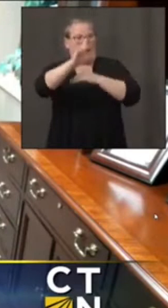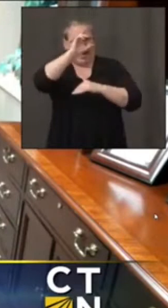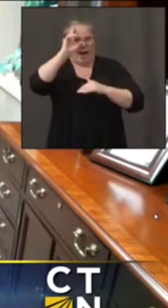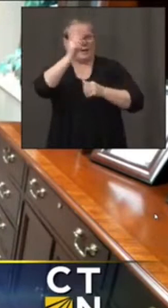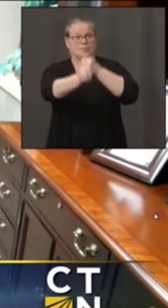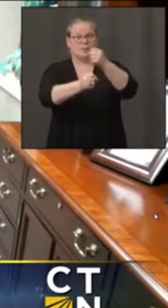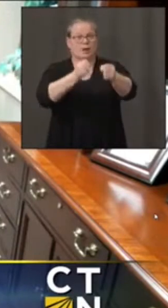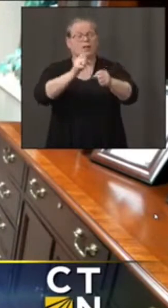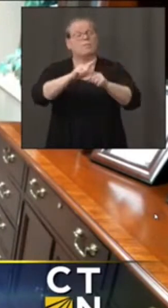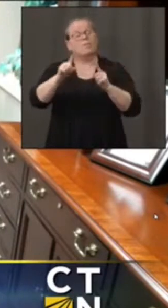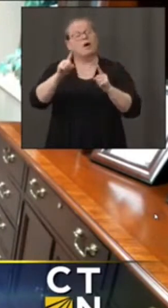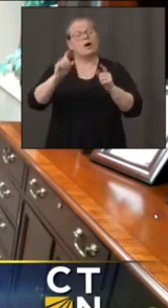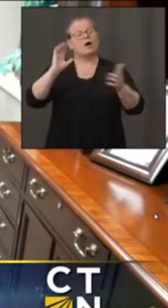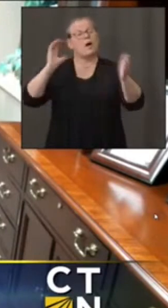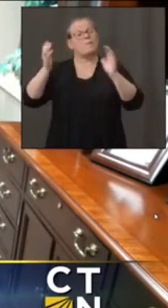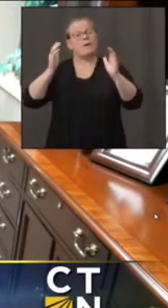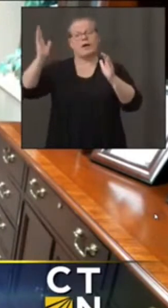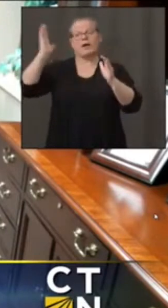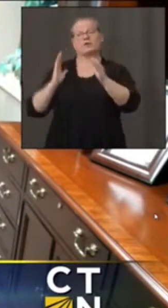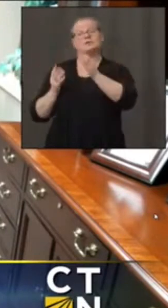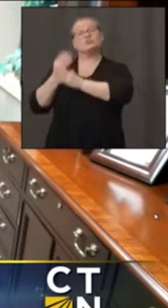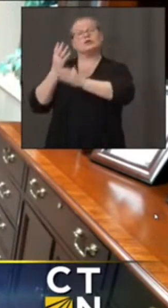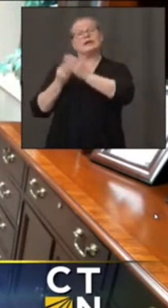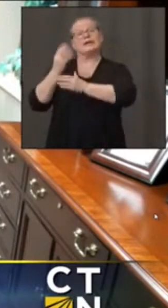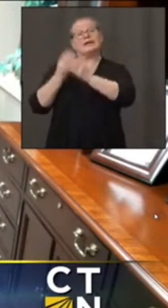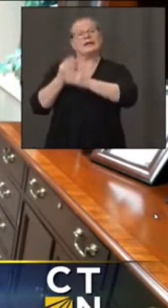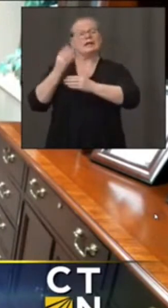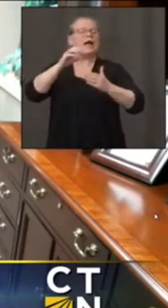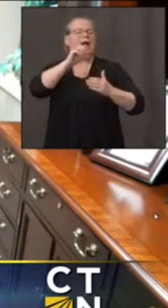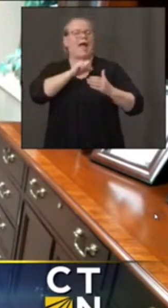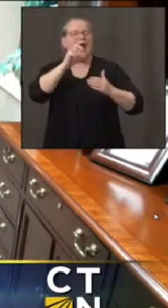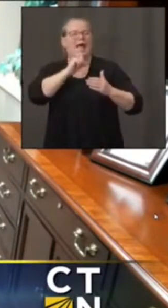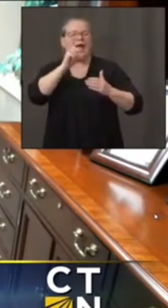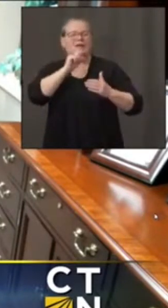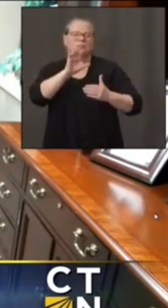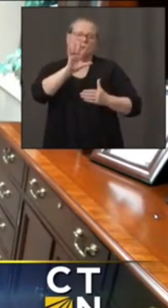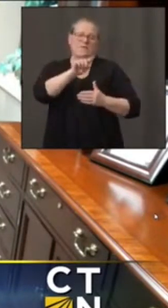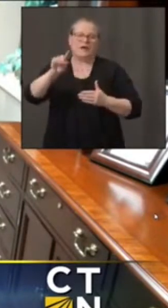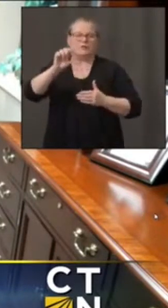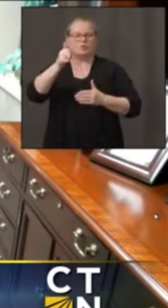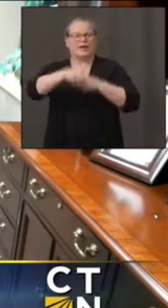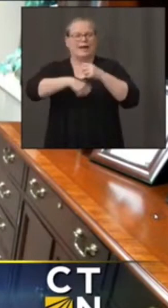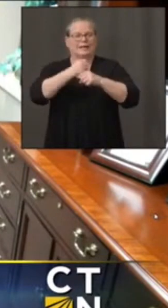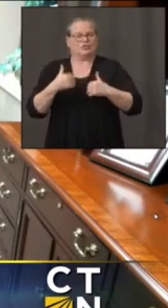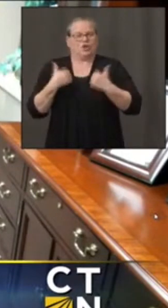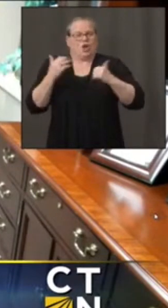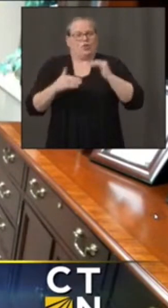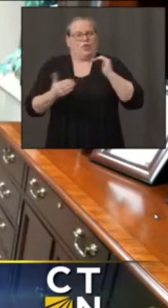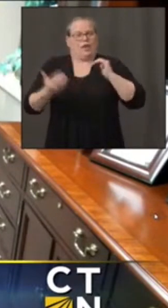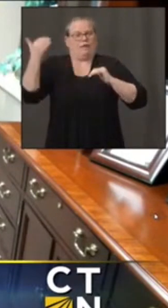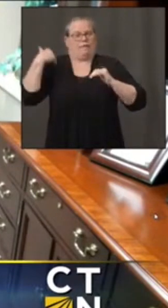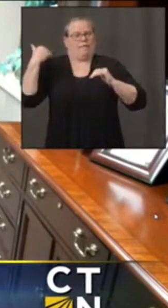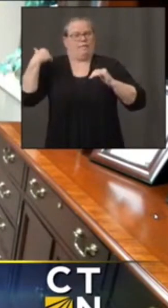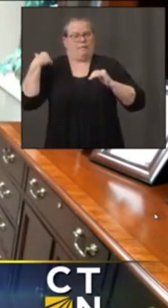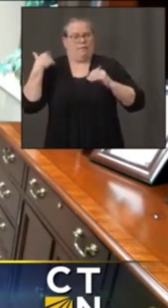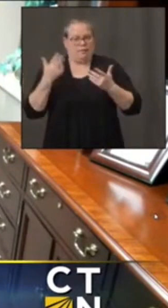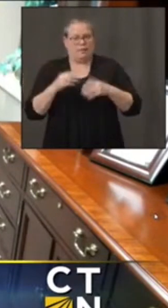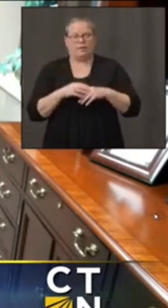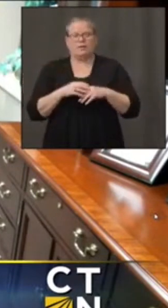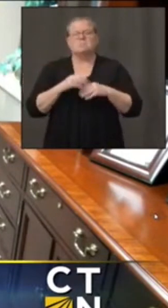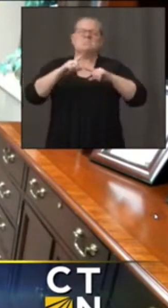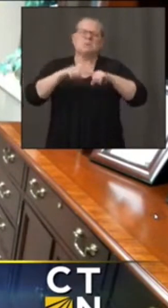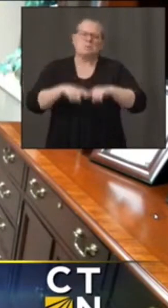years younger. Depends on whether you're looking at New York or Connecticut, but on average, it's about 5 to 10 years